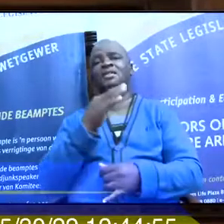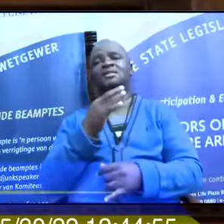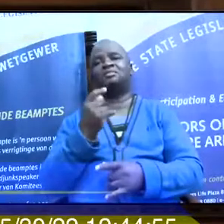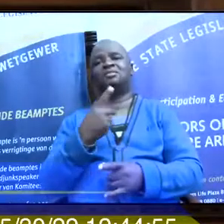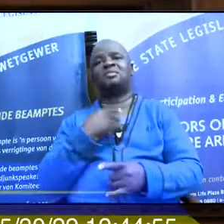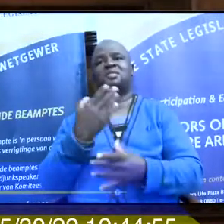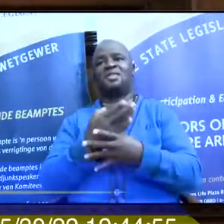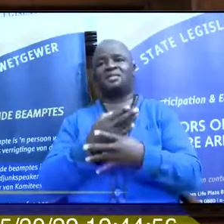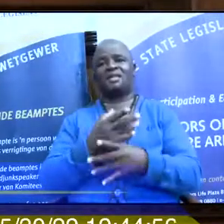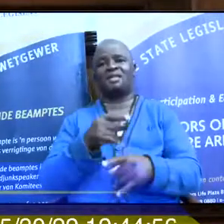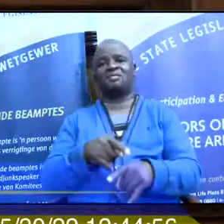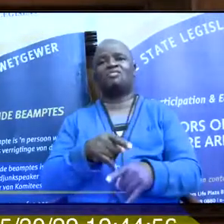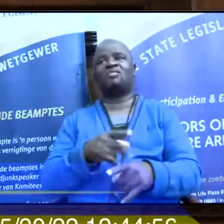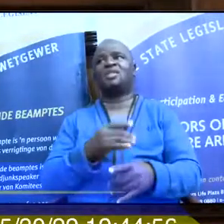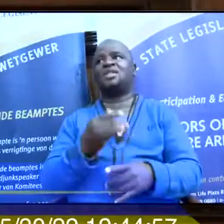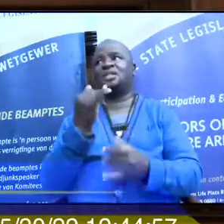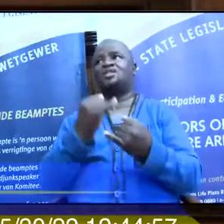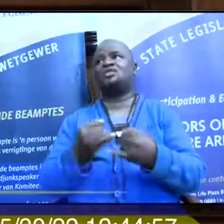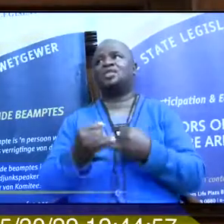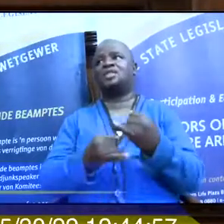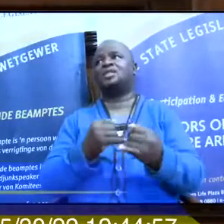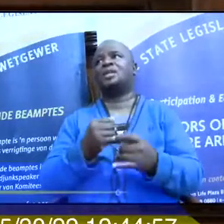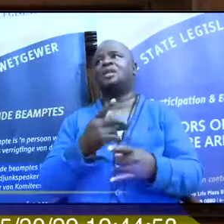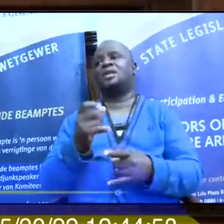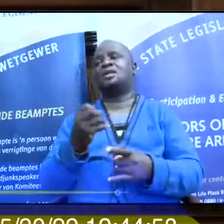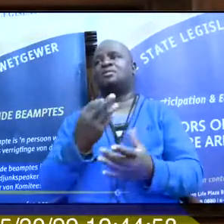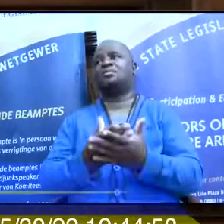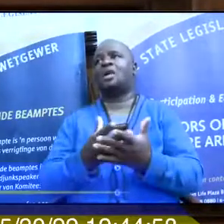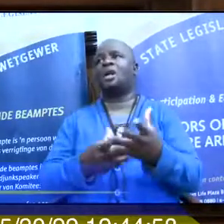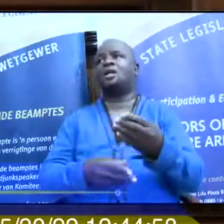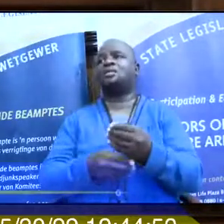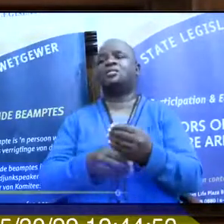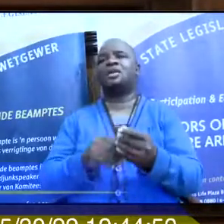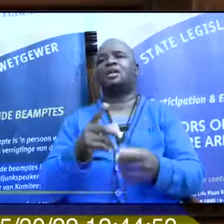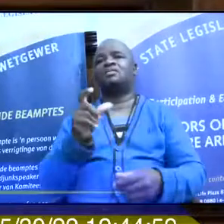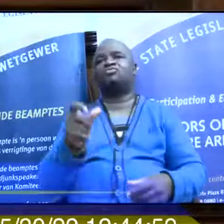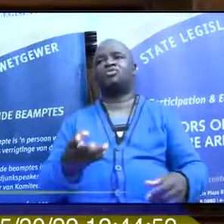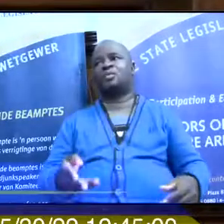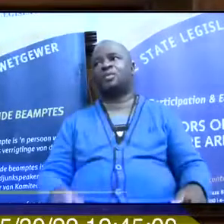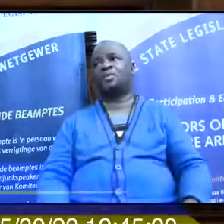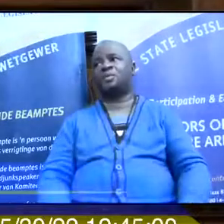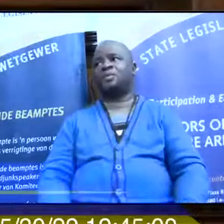institution so it's fine then you can have another definite